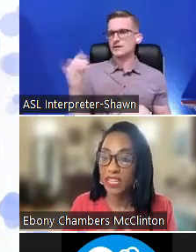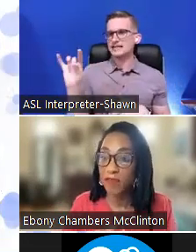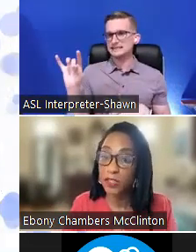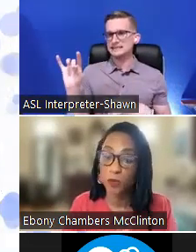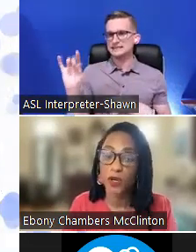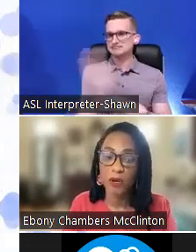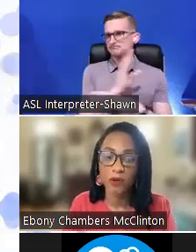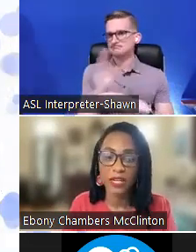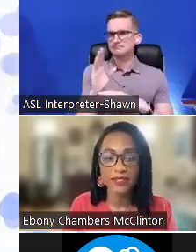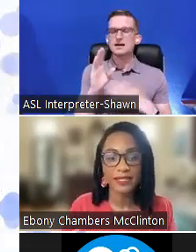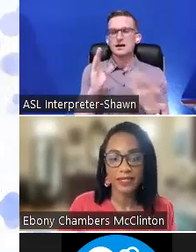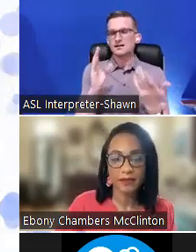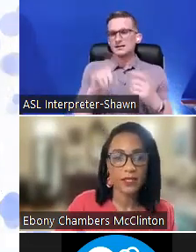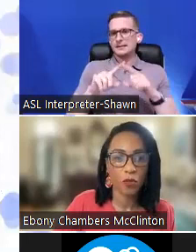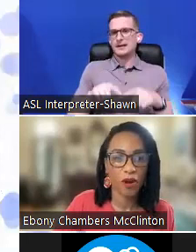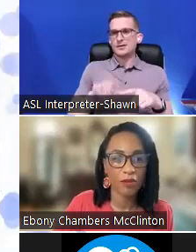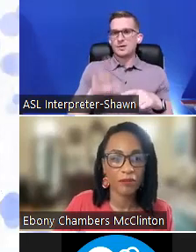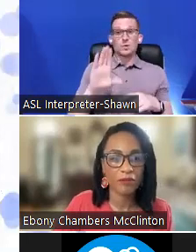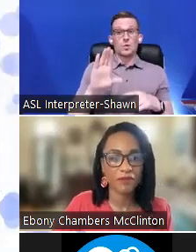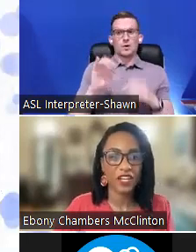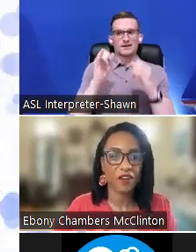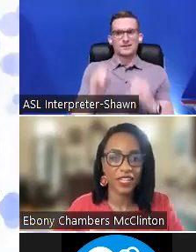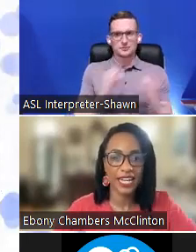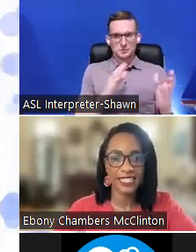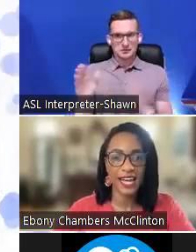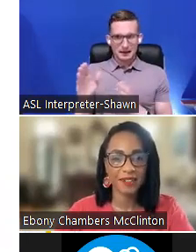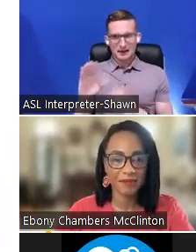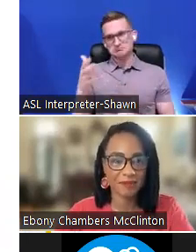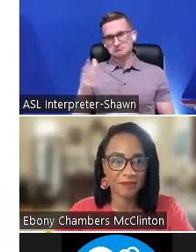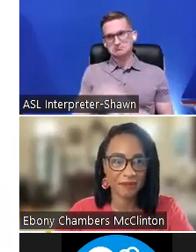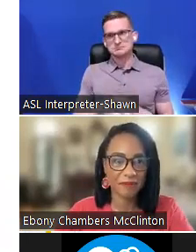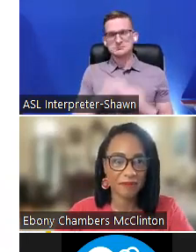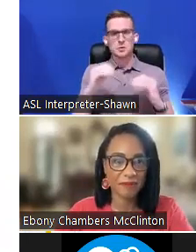will be an individual component. No problem. We can go to the next slide.